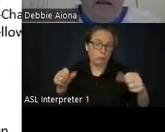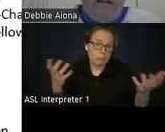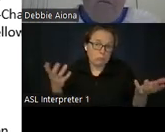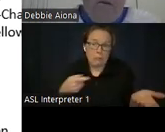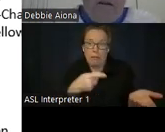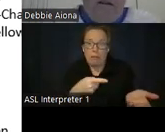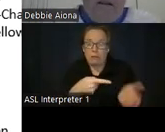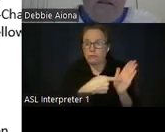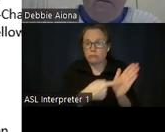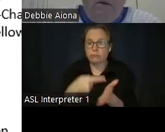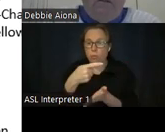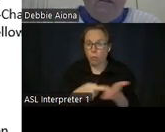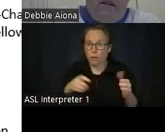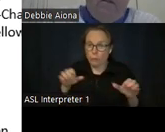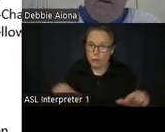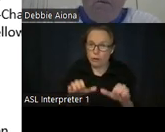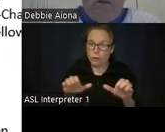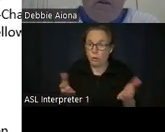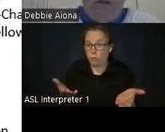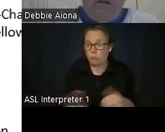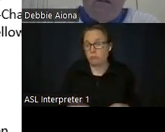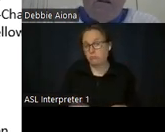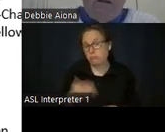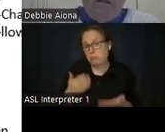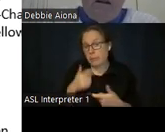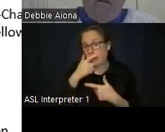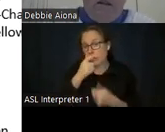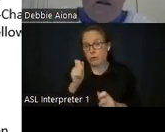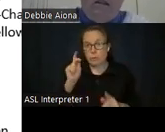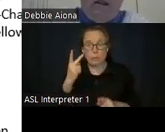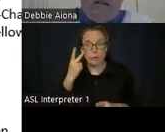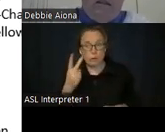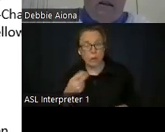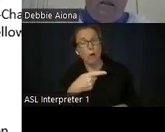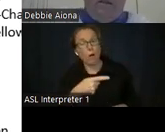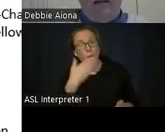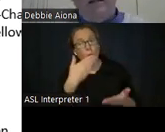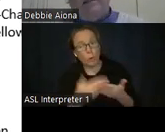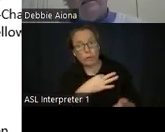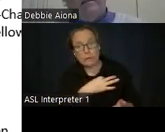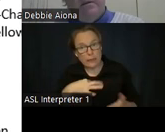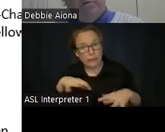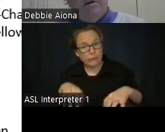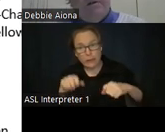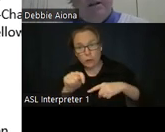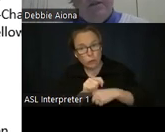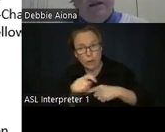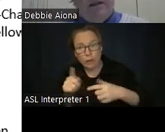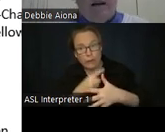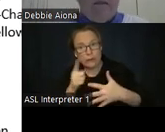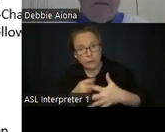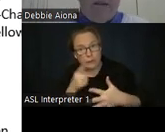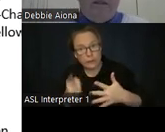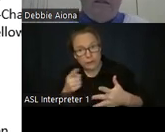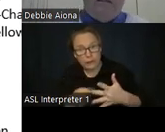system. And that would be one thing that would be interesting for people to know that, oh, good, our staff went out and got this kind of training and the board went off and